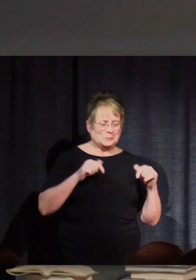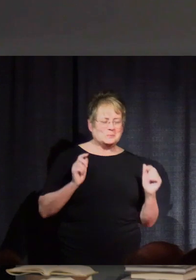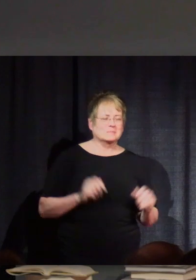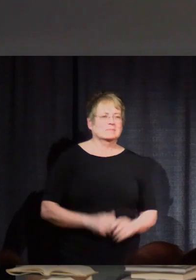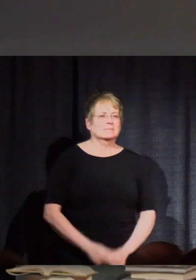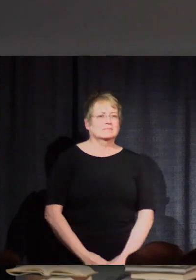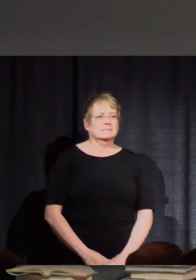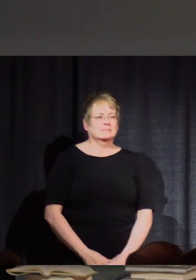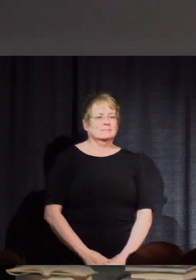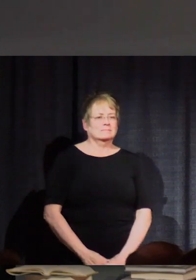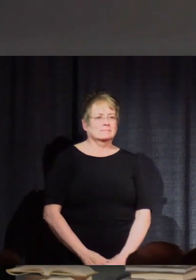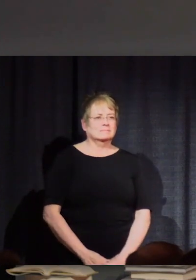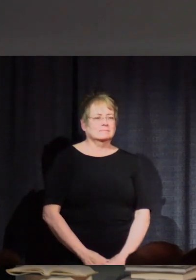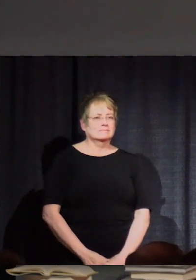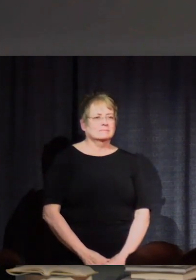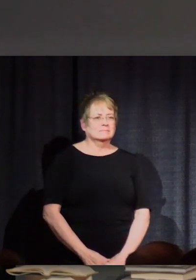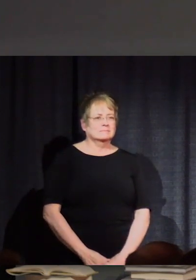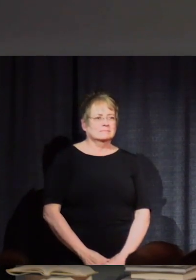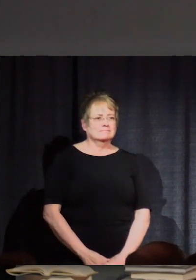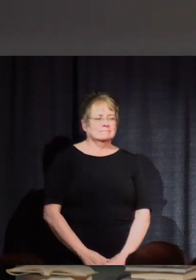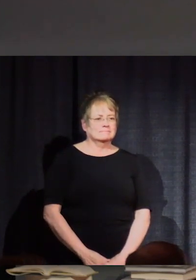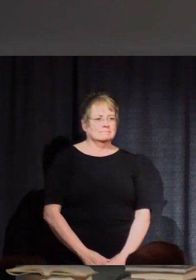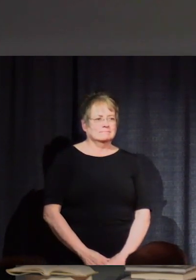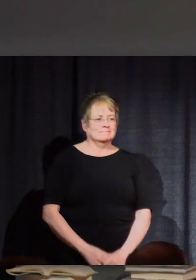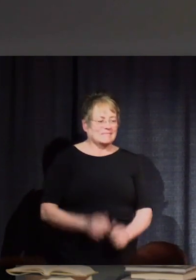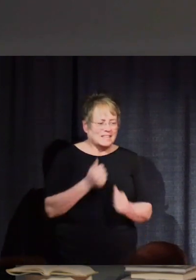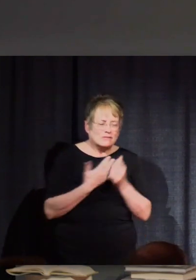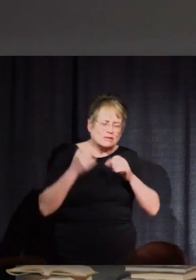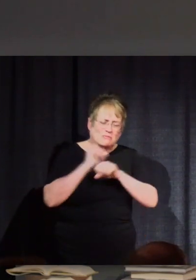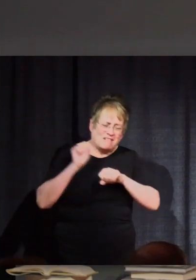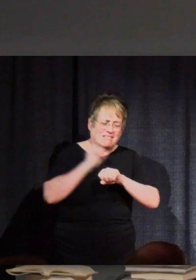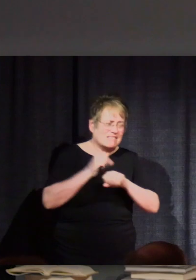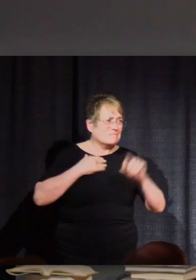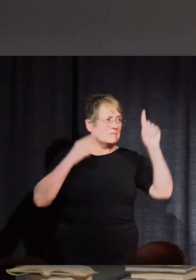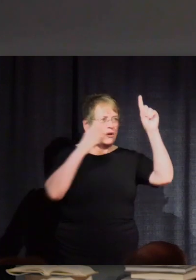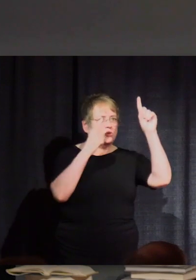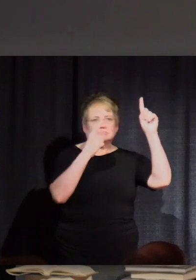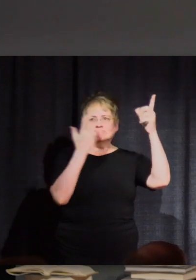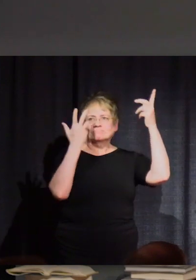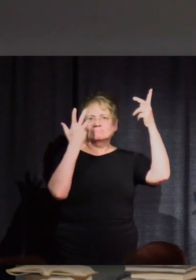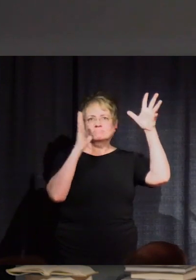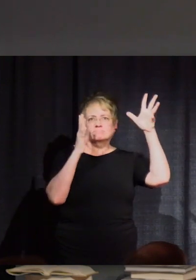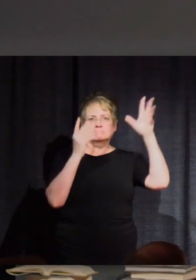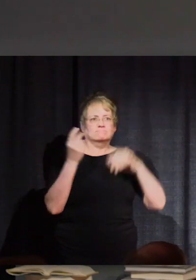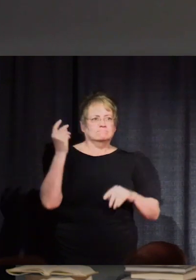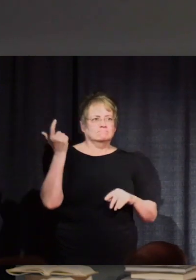Everything I had worked toward was gone in an